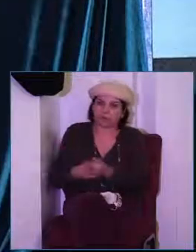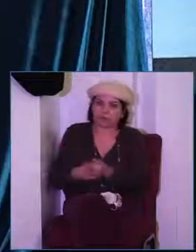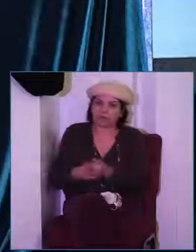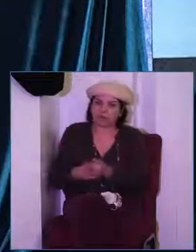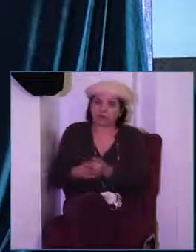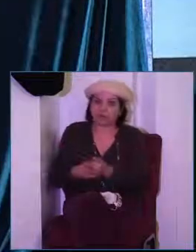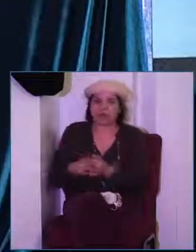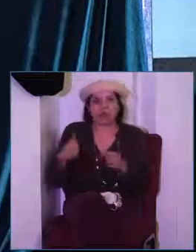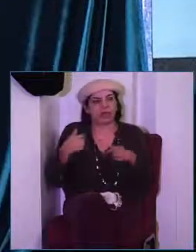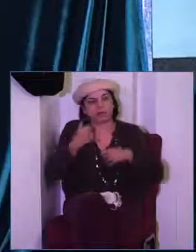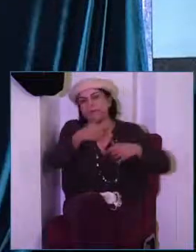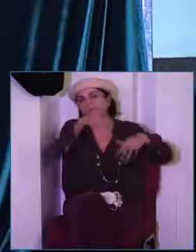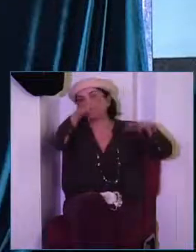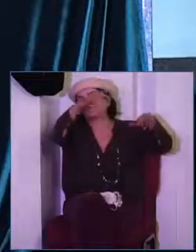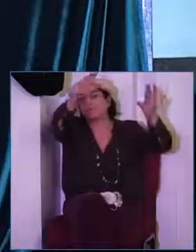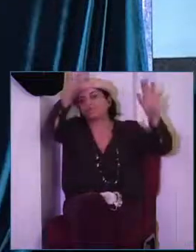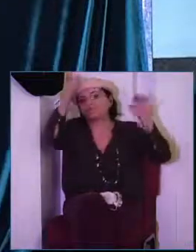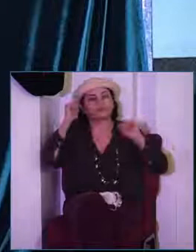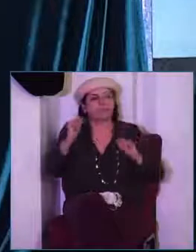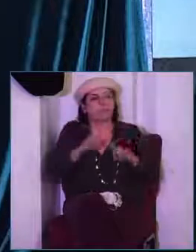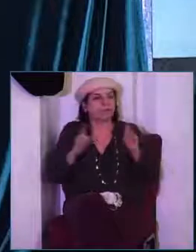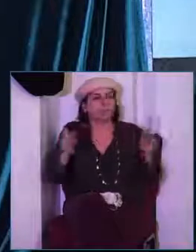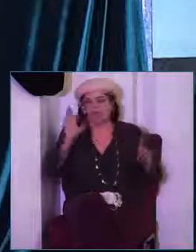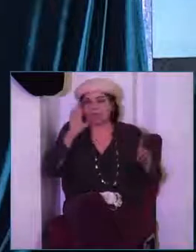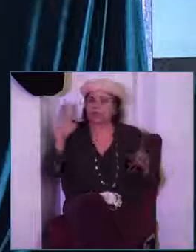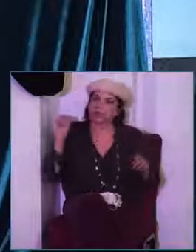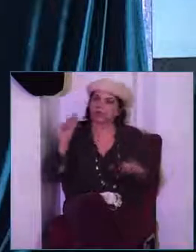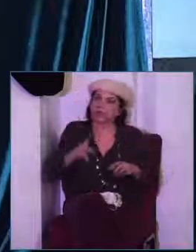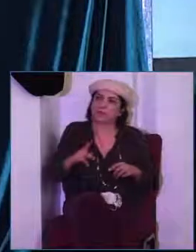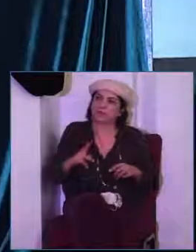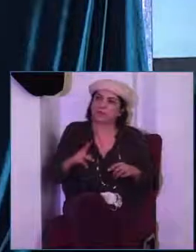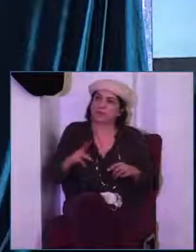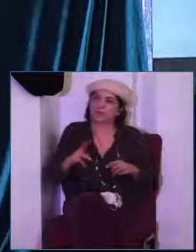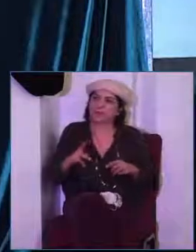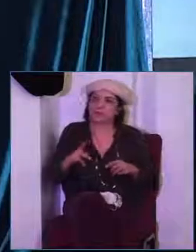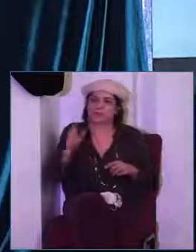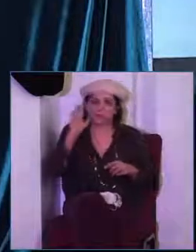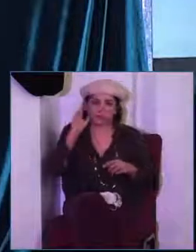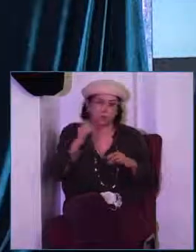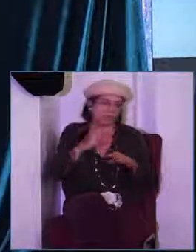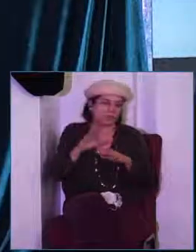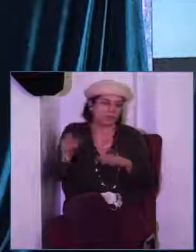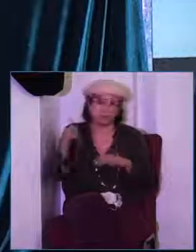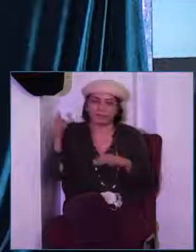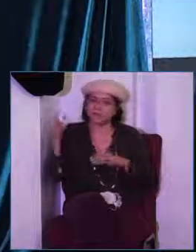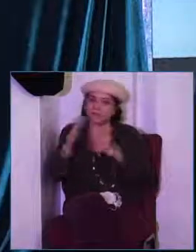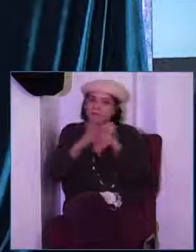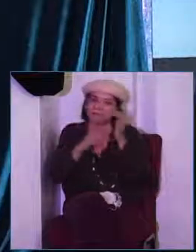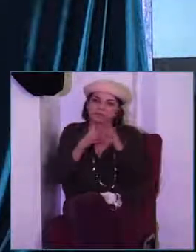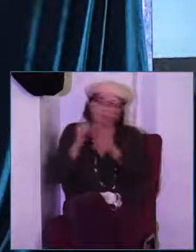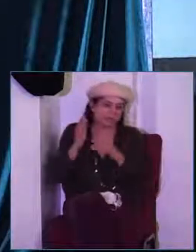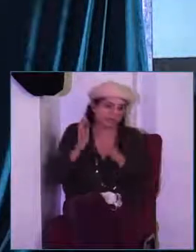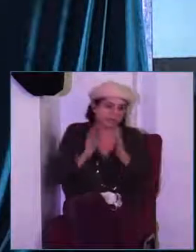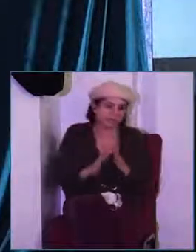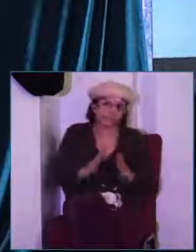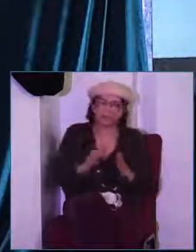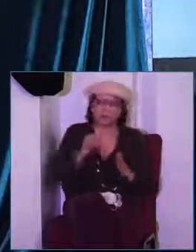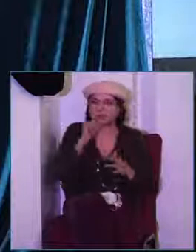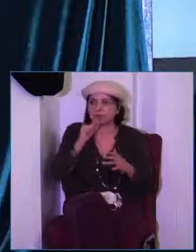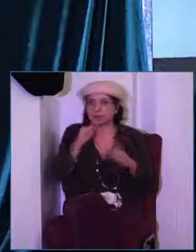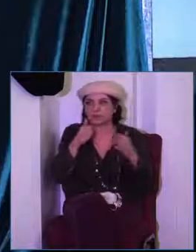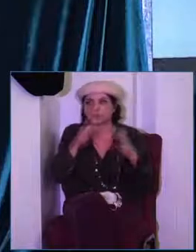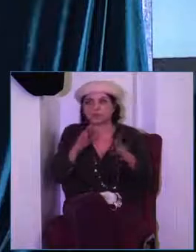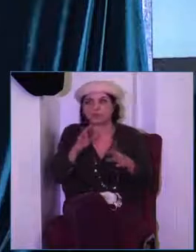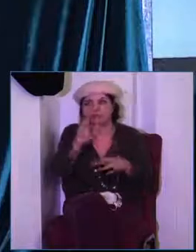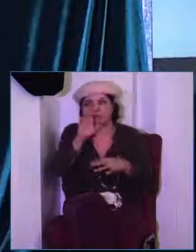And I'm going away, but I'm going to come back and be with you, and I'm going to send you another comforter. Just don't let your